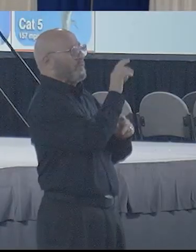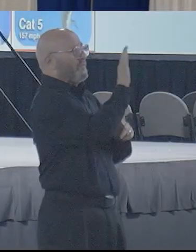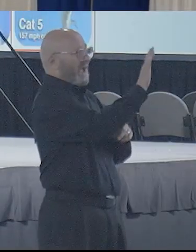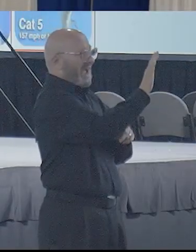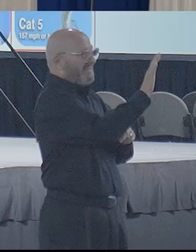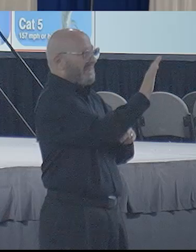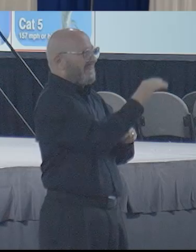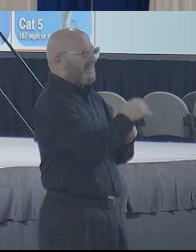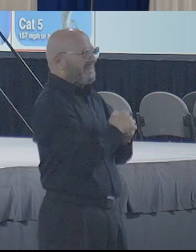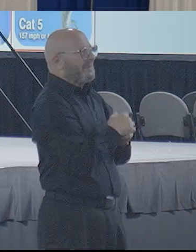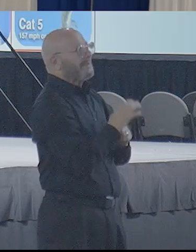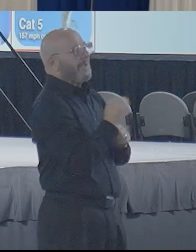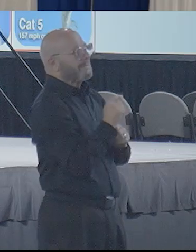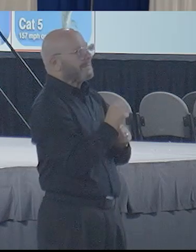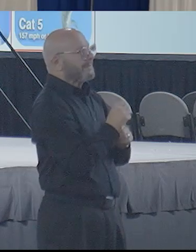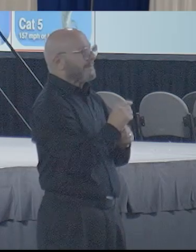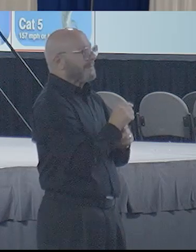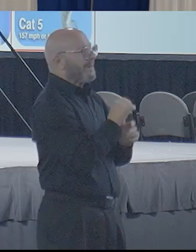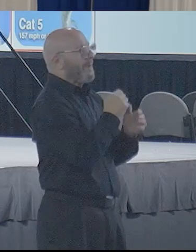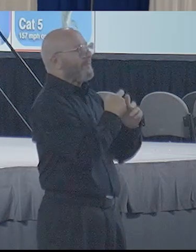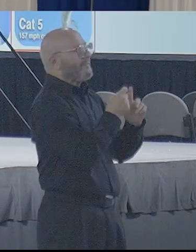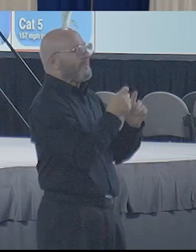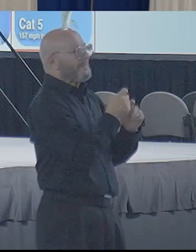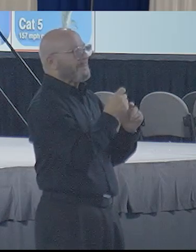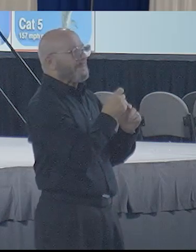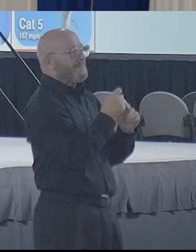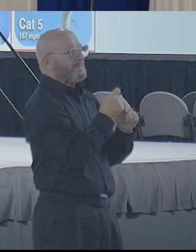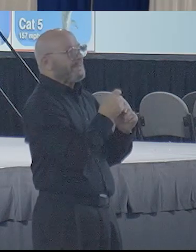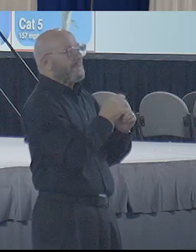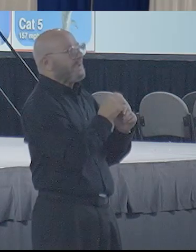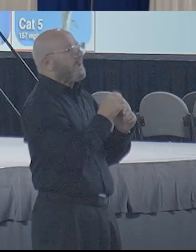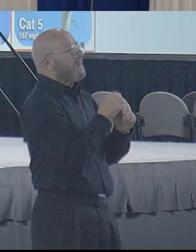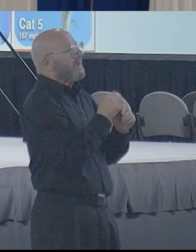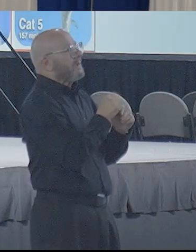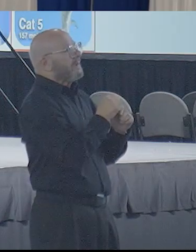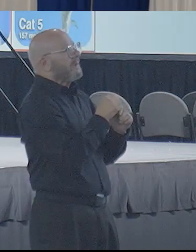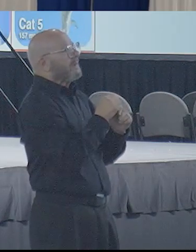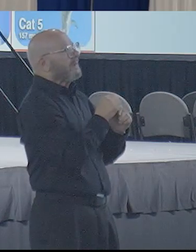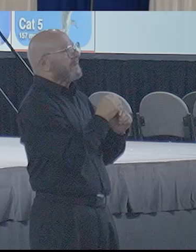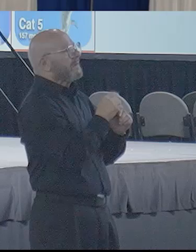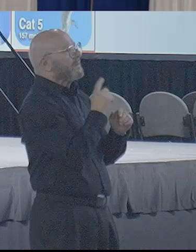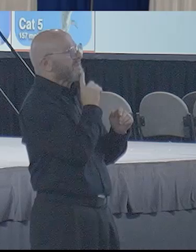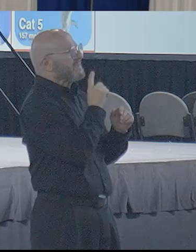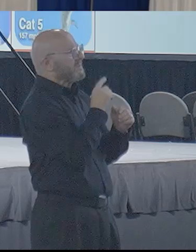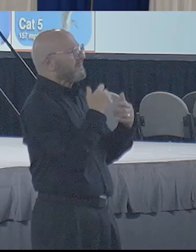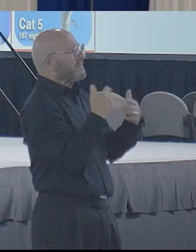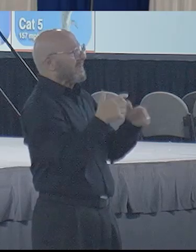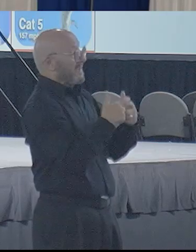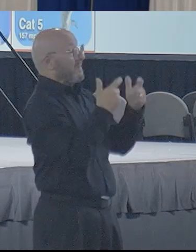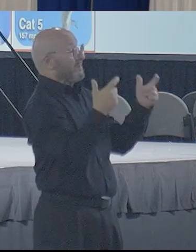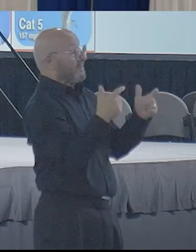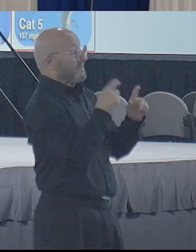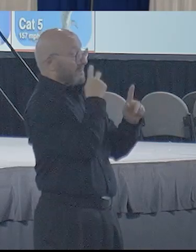5. And just to give you some reference on this scale, it is significant when you go up from